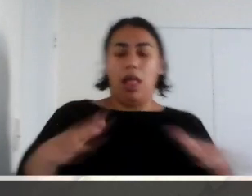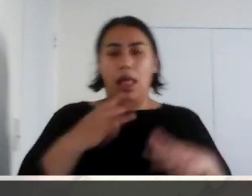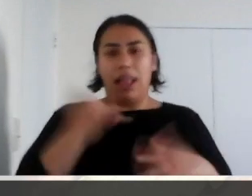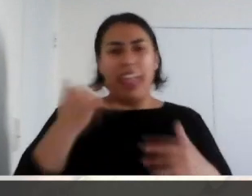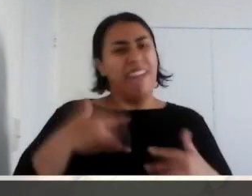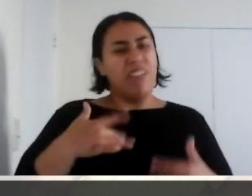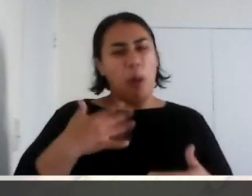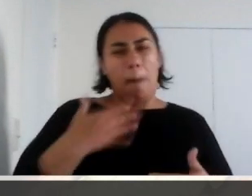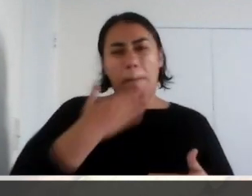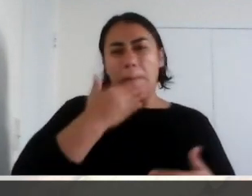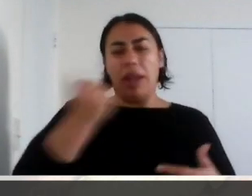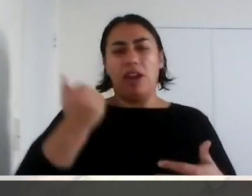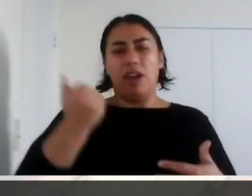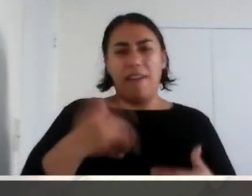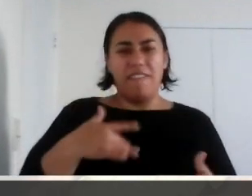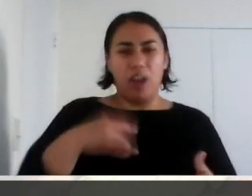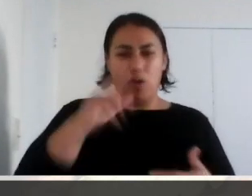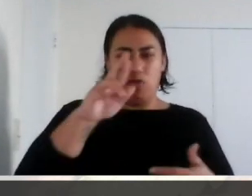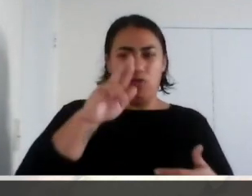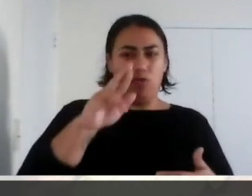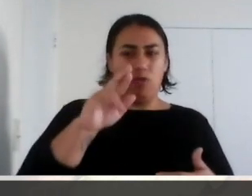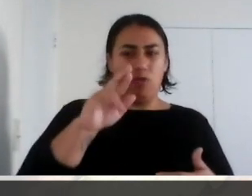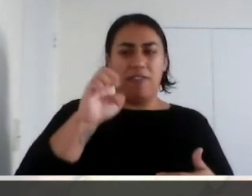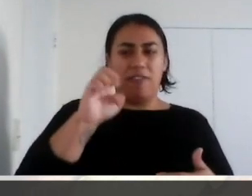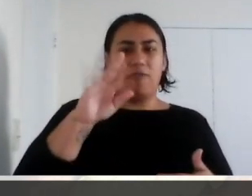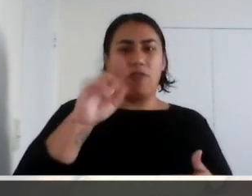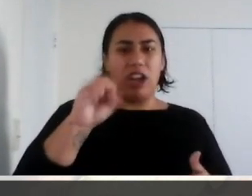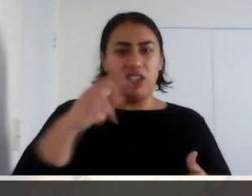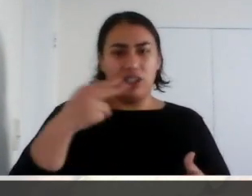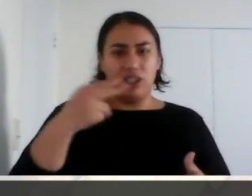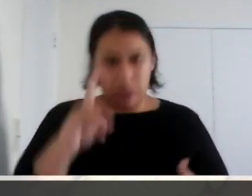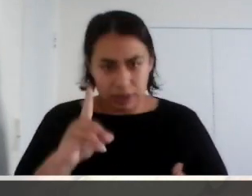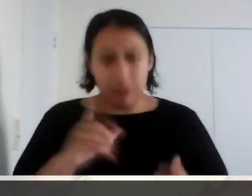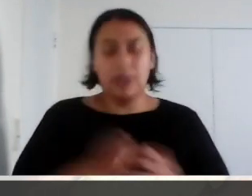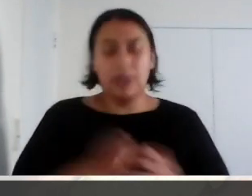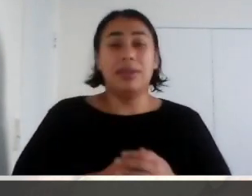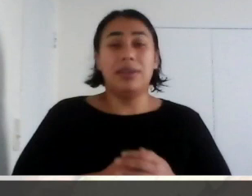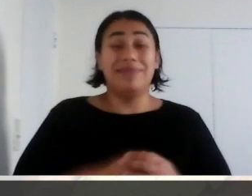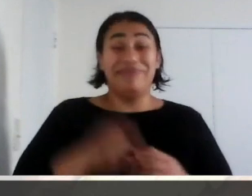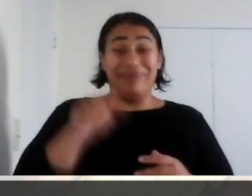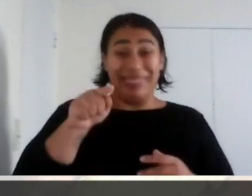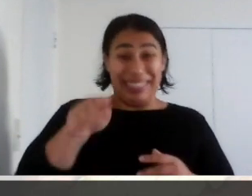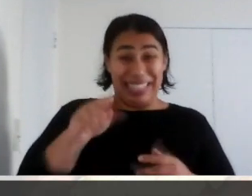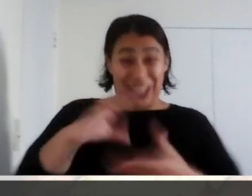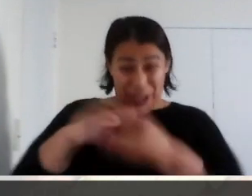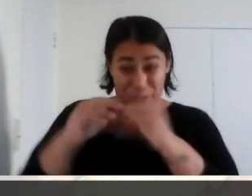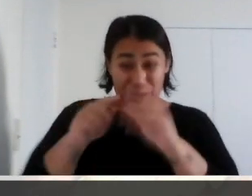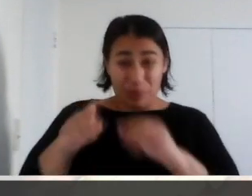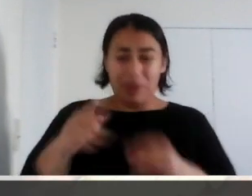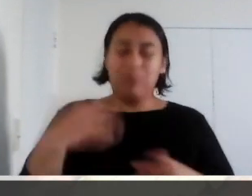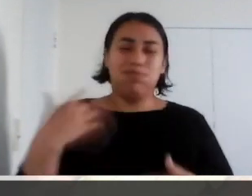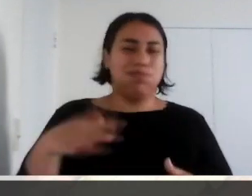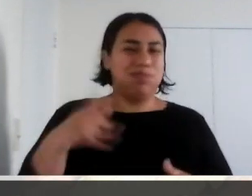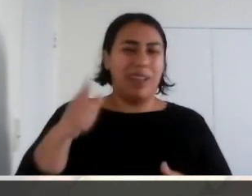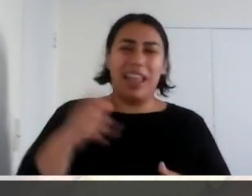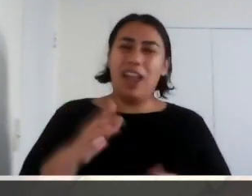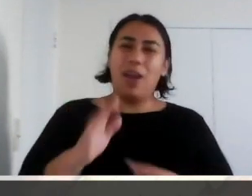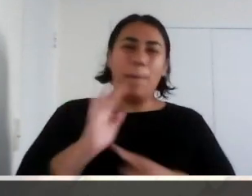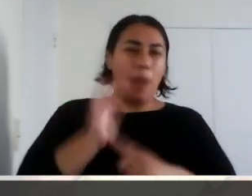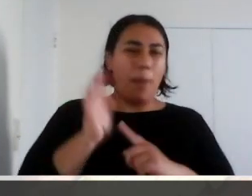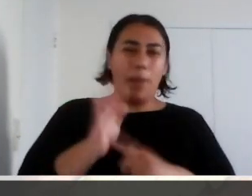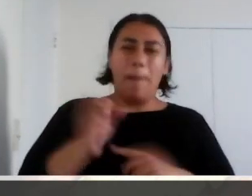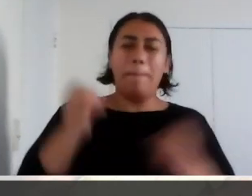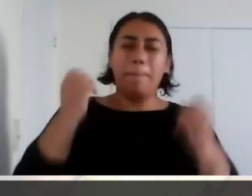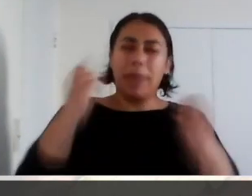70% improvement in his overall sleep, and he reported feeling less groggy in the morning. This complaint we get a lot from patients coming